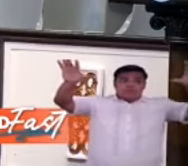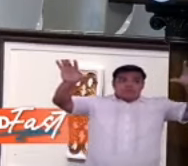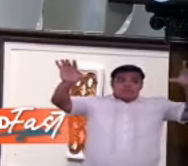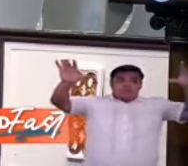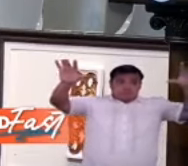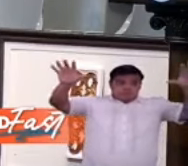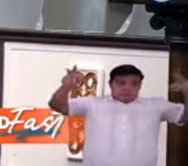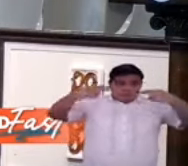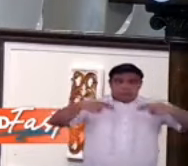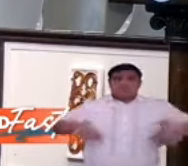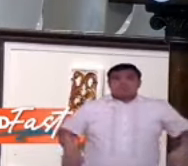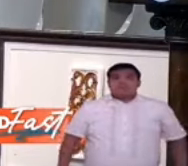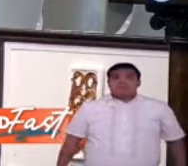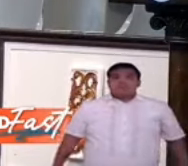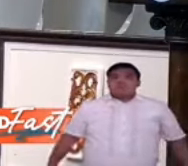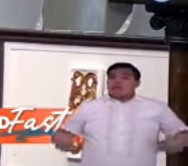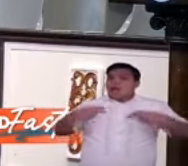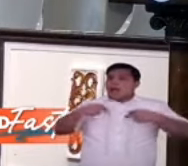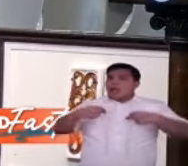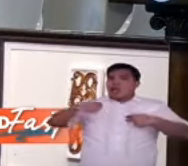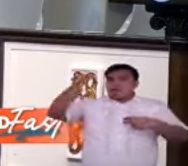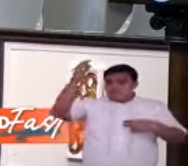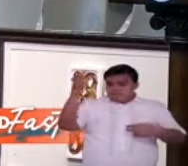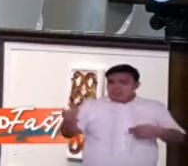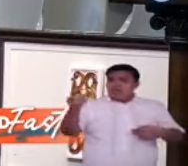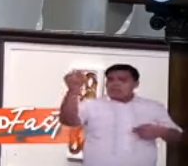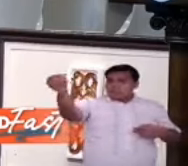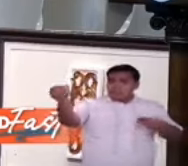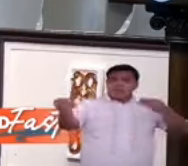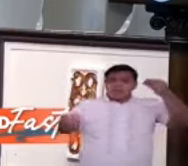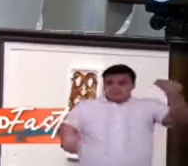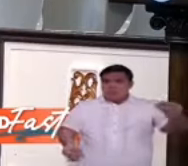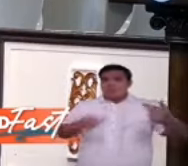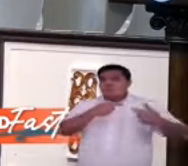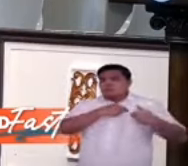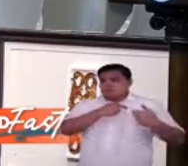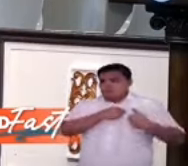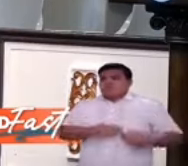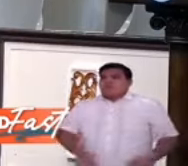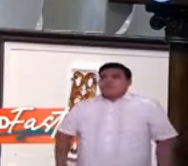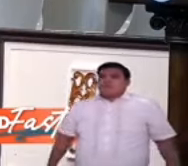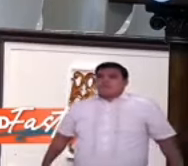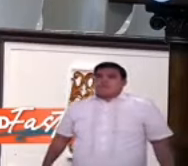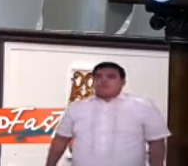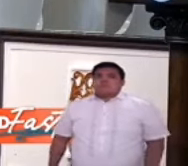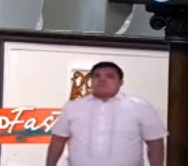There is a place that God has ordained. Nga walay nerves, walay blood vessels, kaayo. Kaning